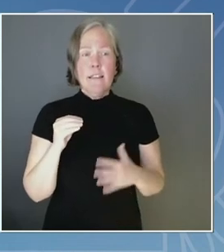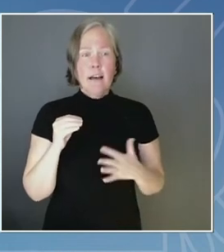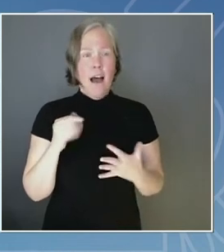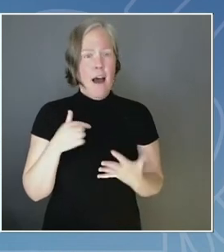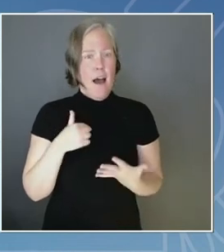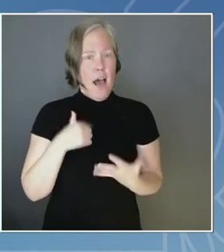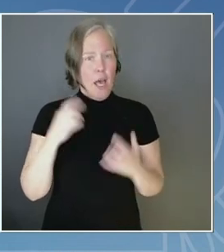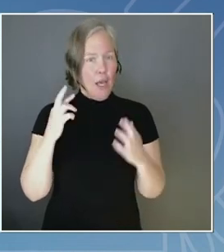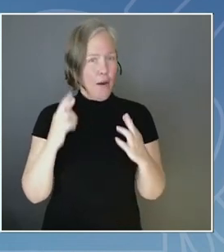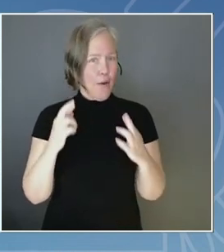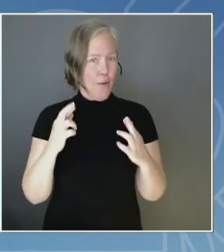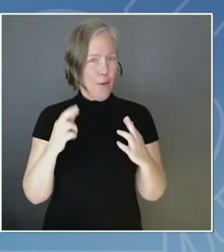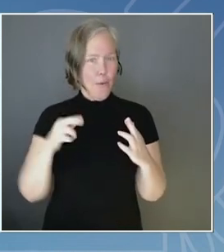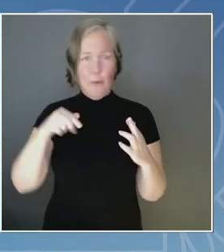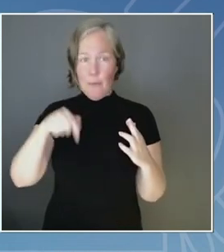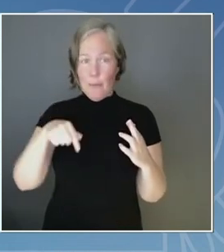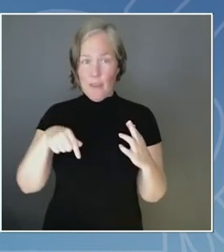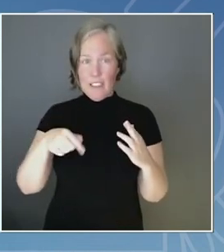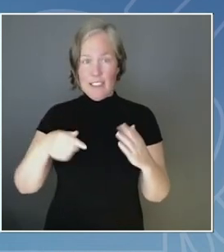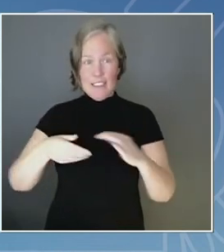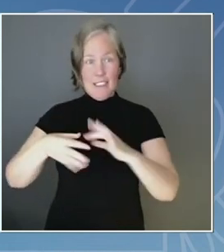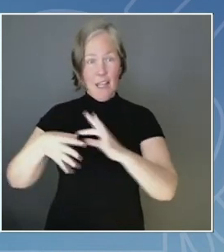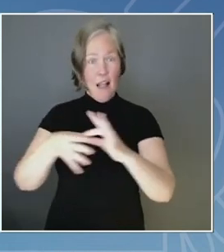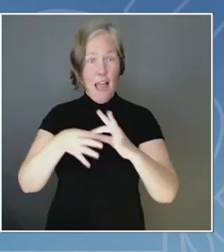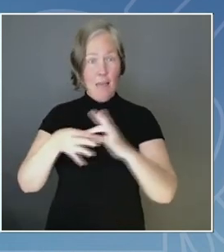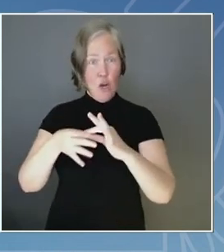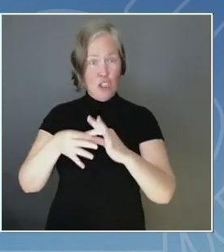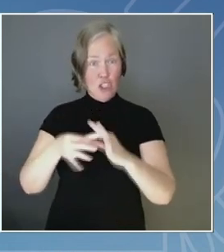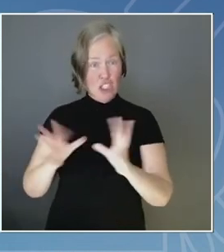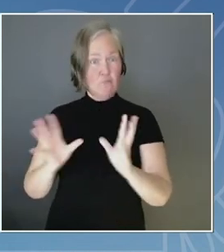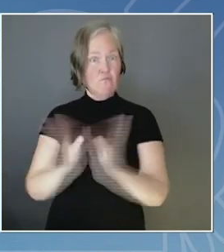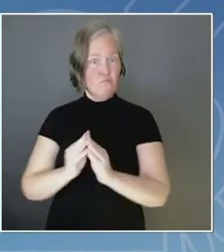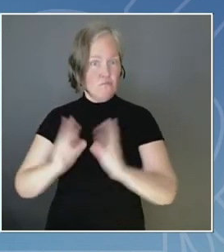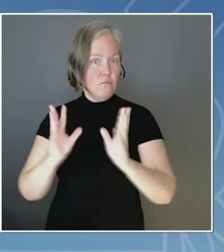I hope that this collaboration just continues to grow.